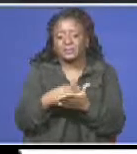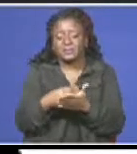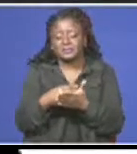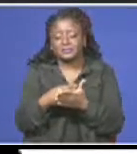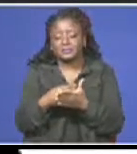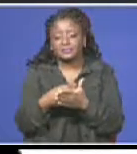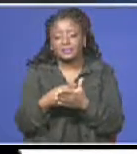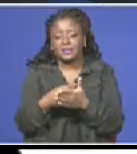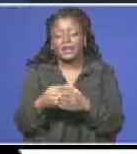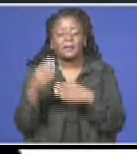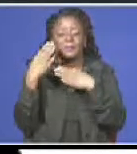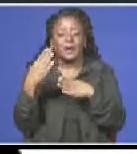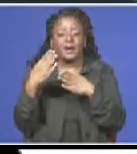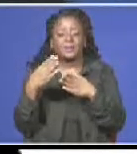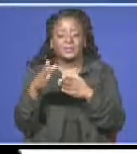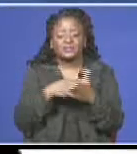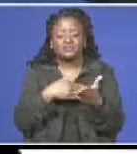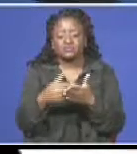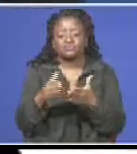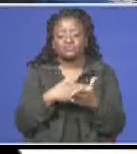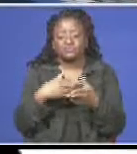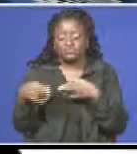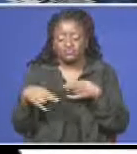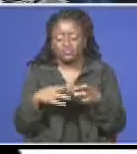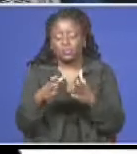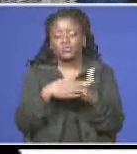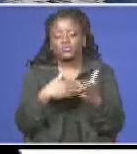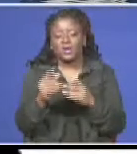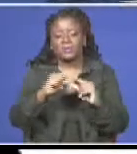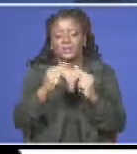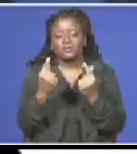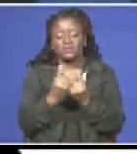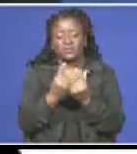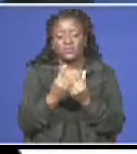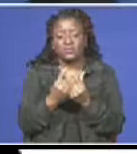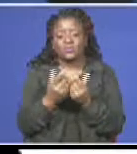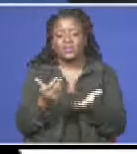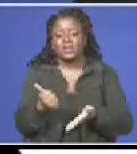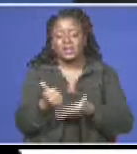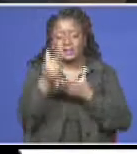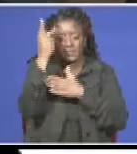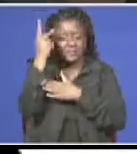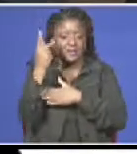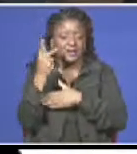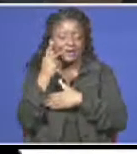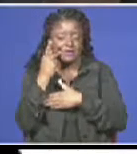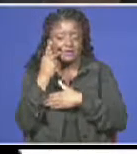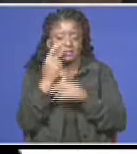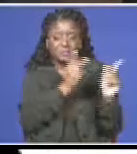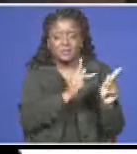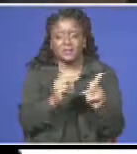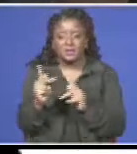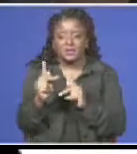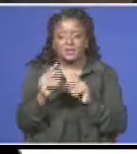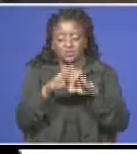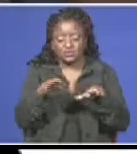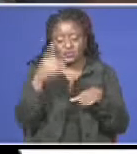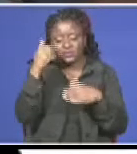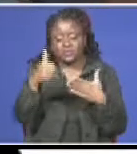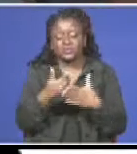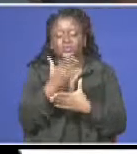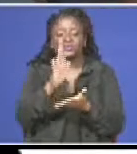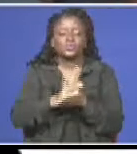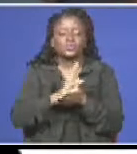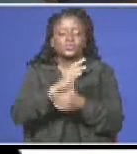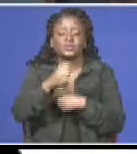Well, the Bahamas Striping group of companies will get an early start on helping parents get their children ready for the start of the new school year, as officials today